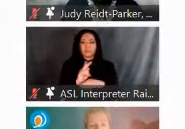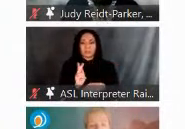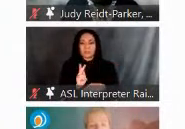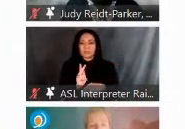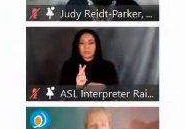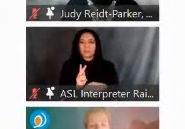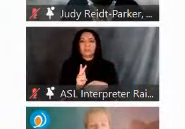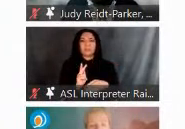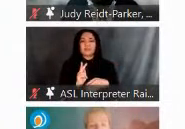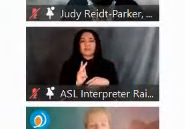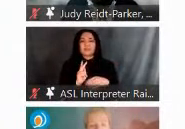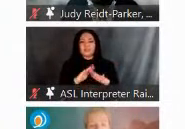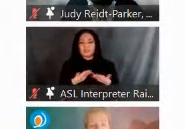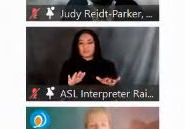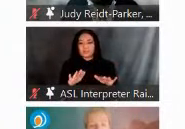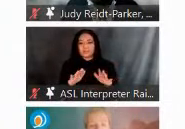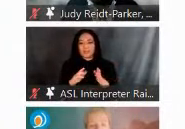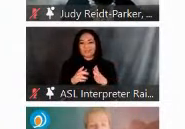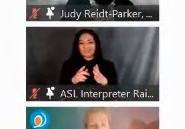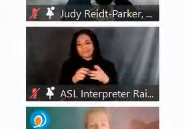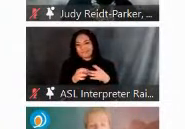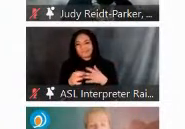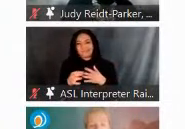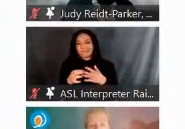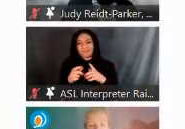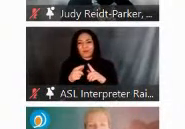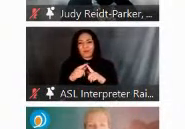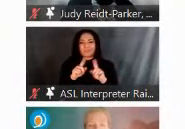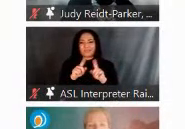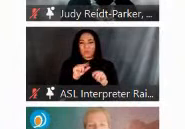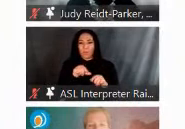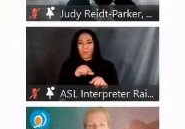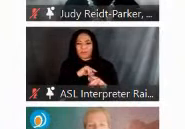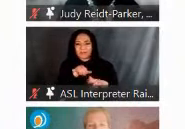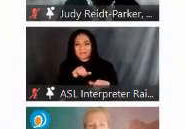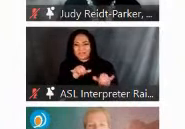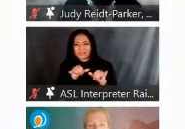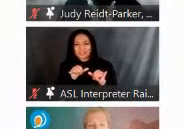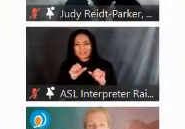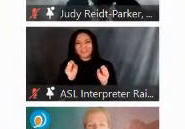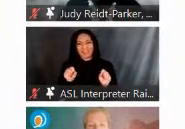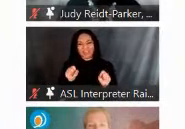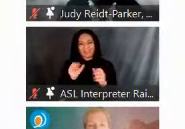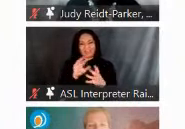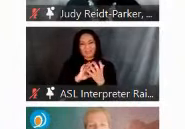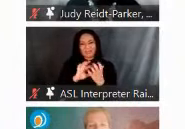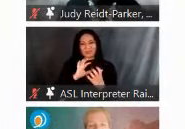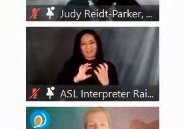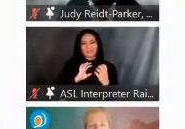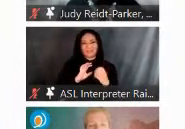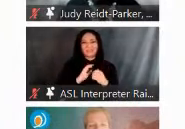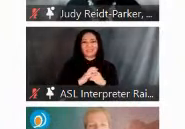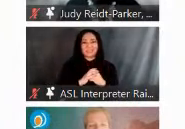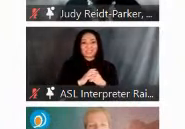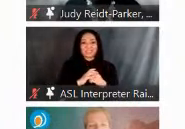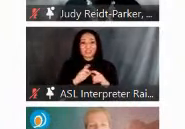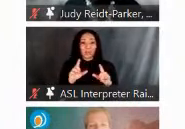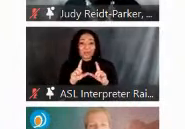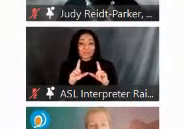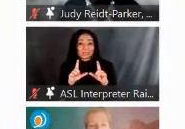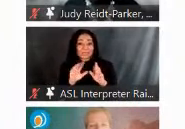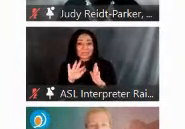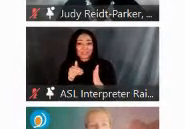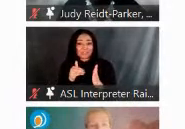different quality standards that can be somewhat confusing. These include licensed centers and family child